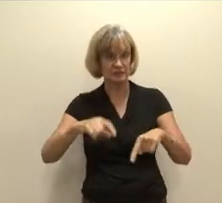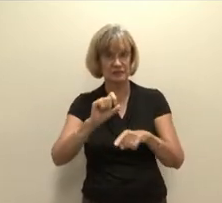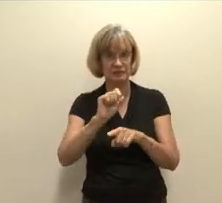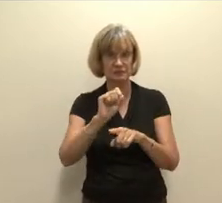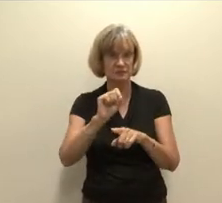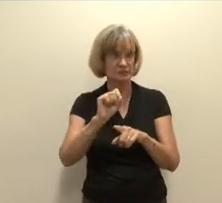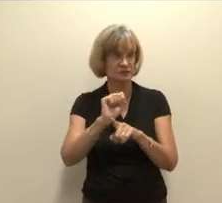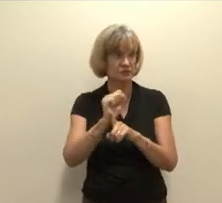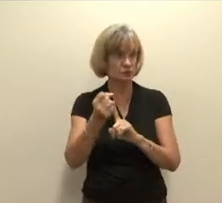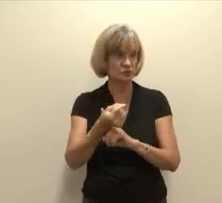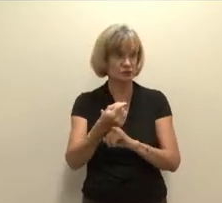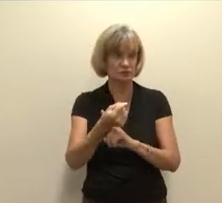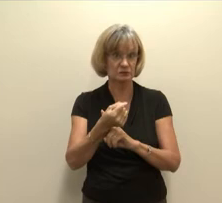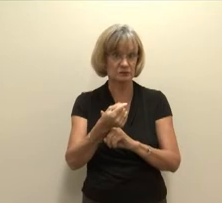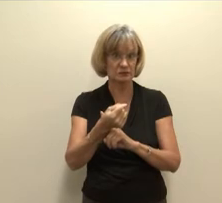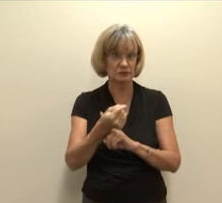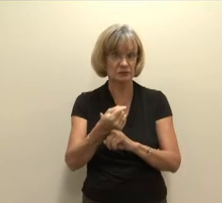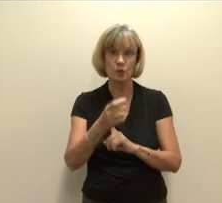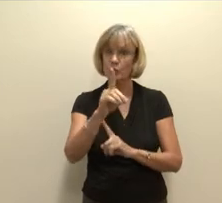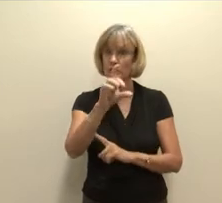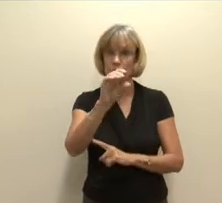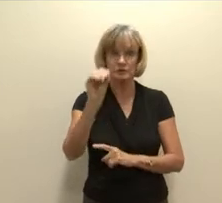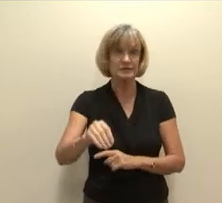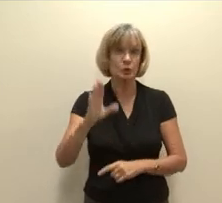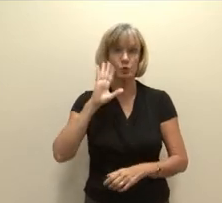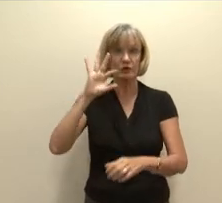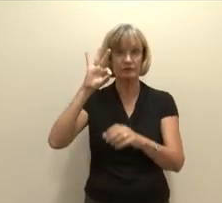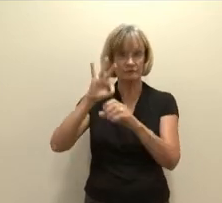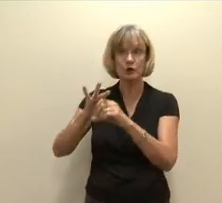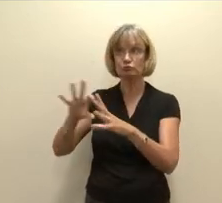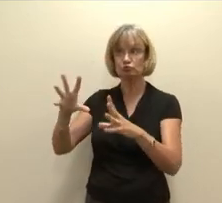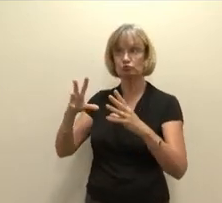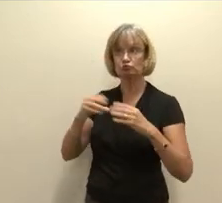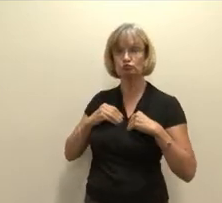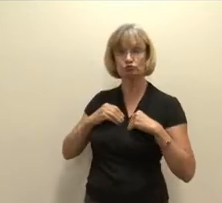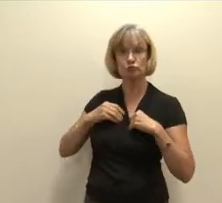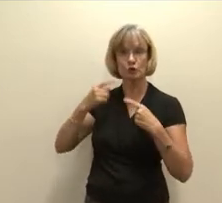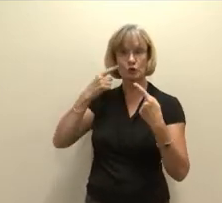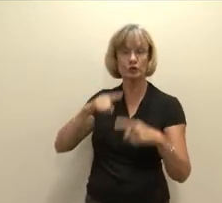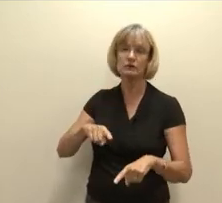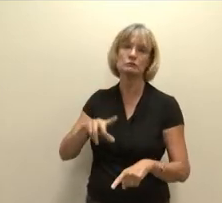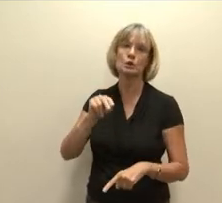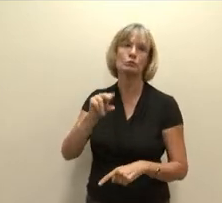is probably not going to be a unanimous decision, and that's all right.